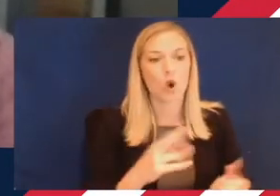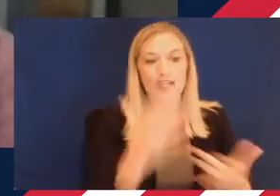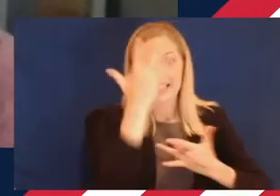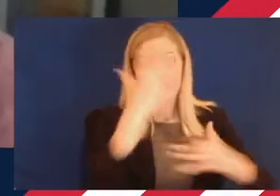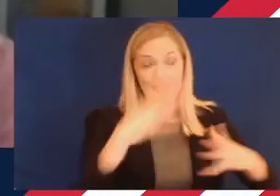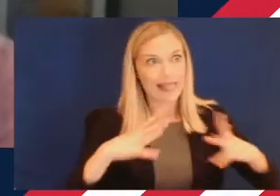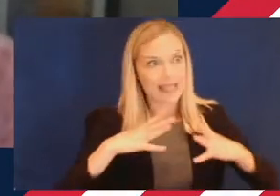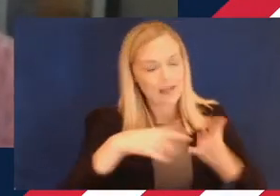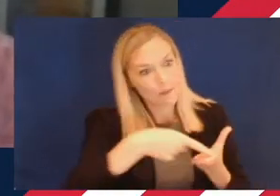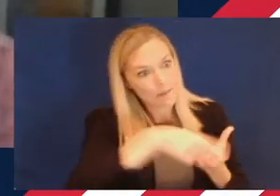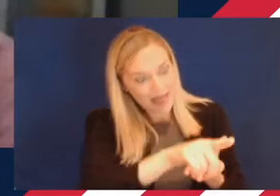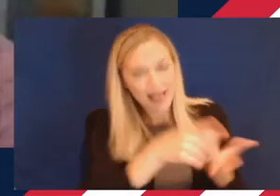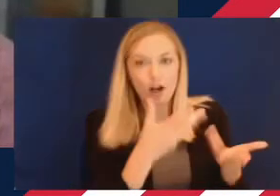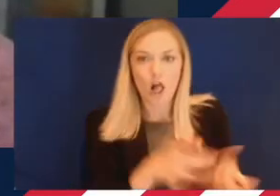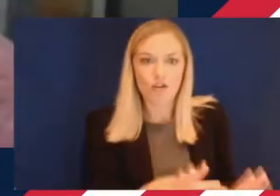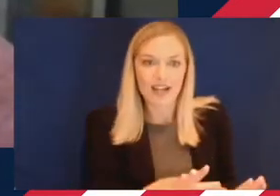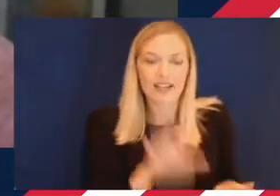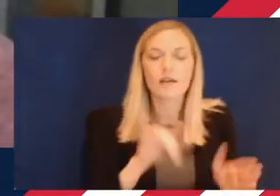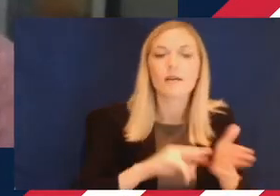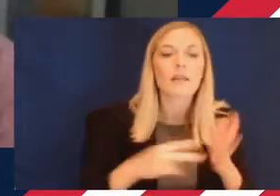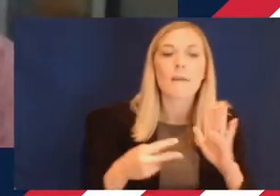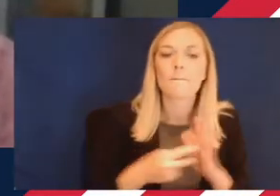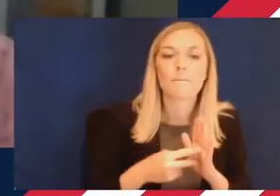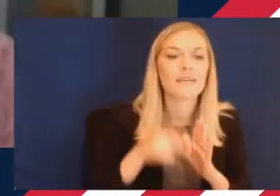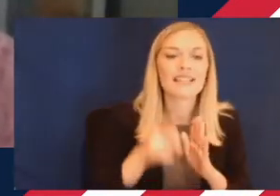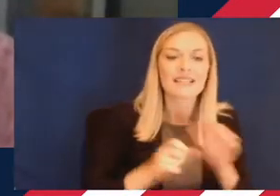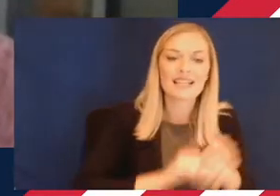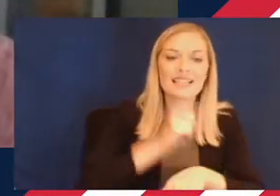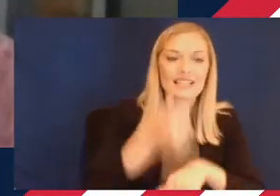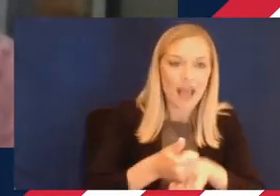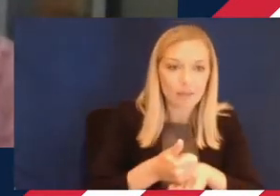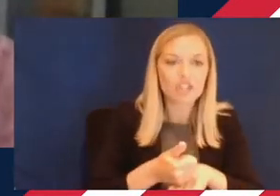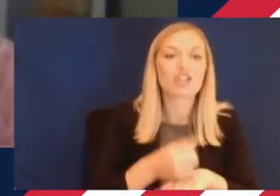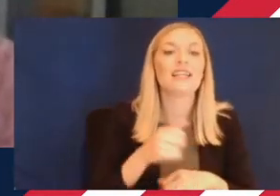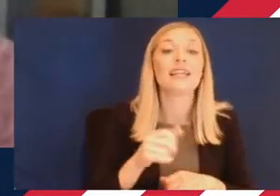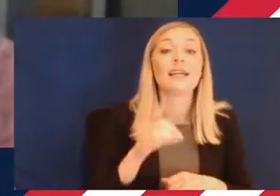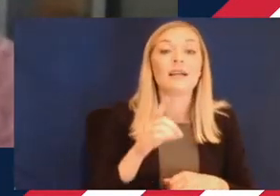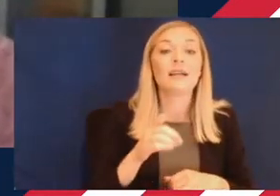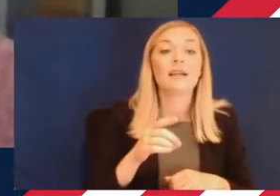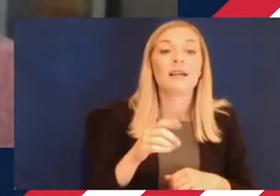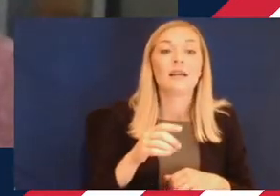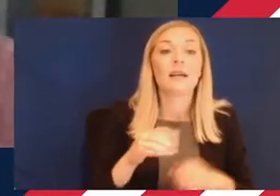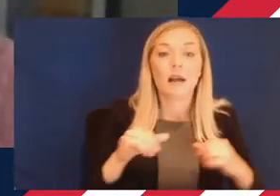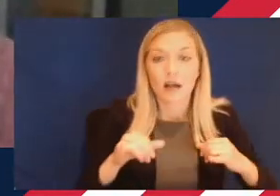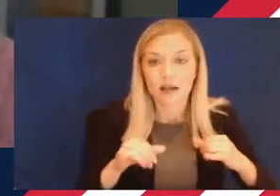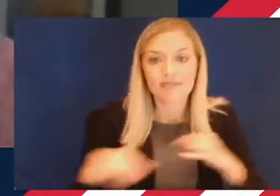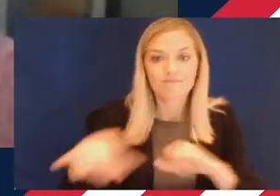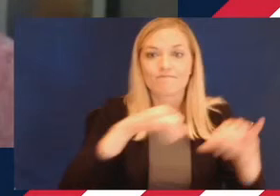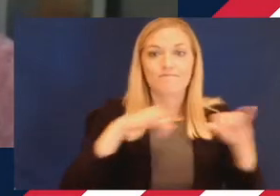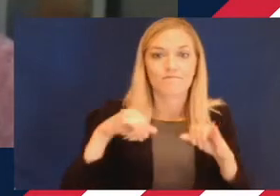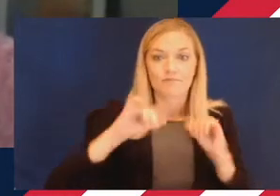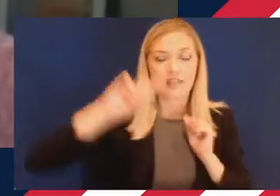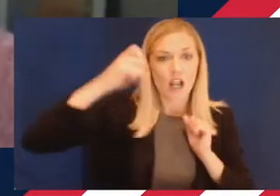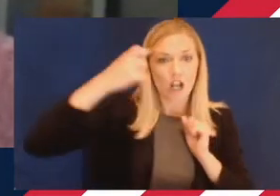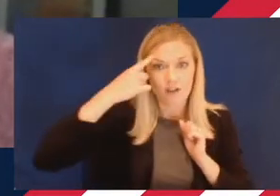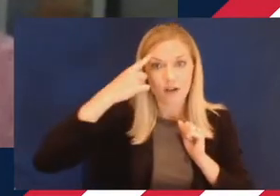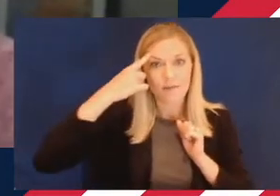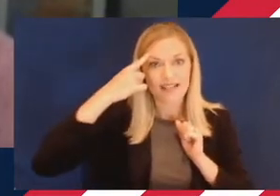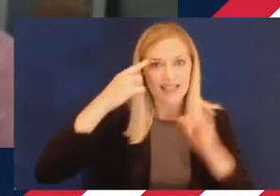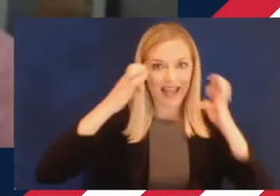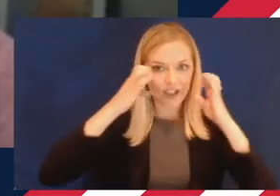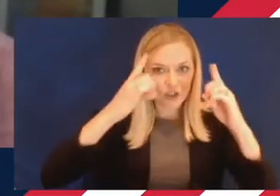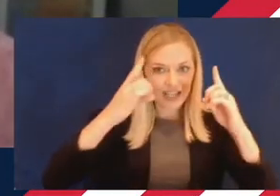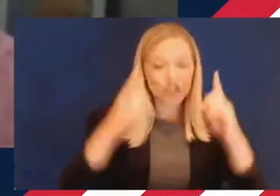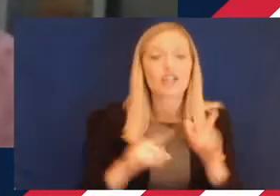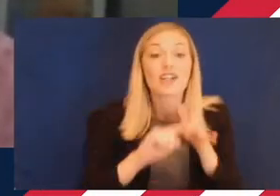establishing desegregated and well-funded public education starting at childcare as a fundamental right. Universal